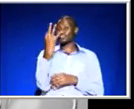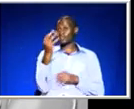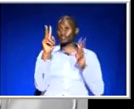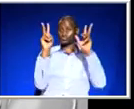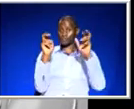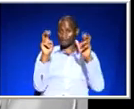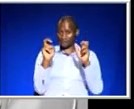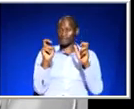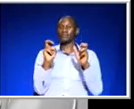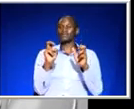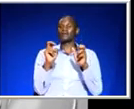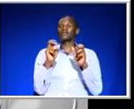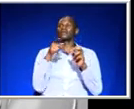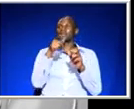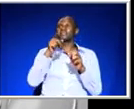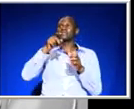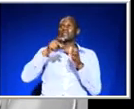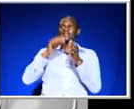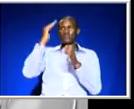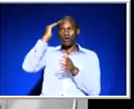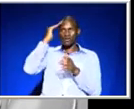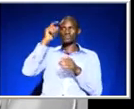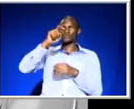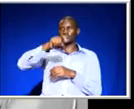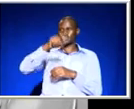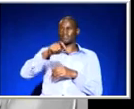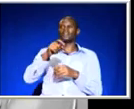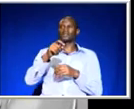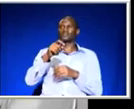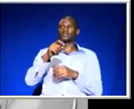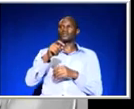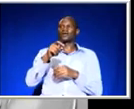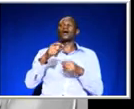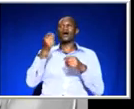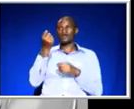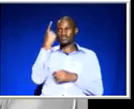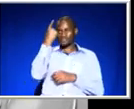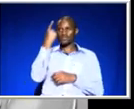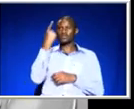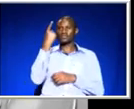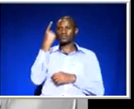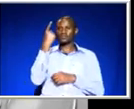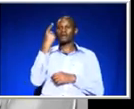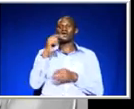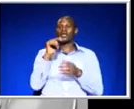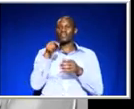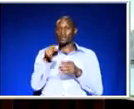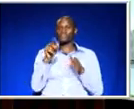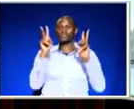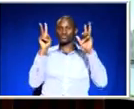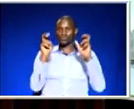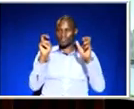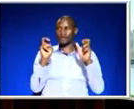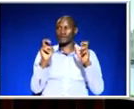topics are the prerequisite knowledge you need to understand this topic,